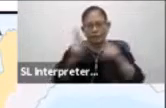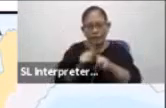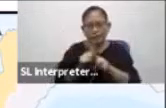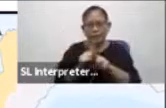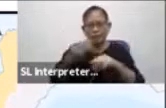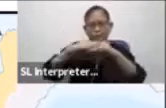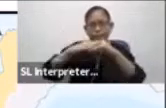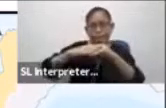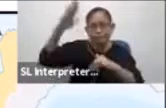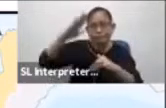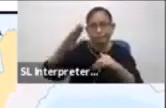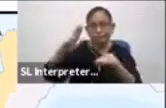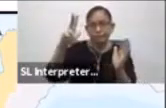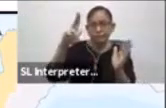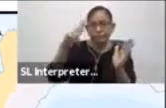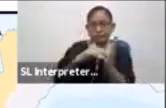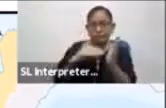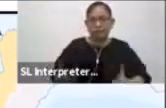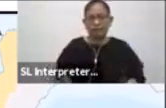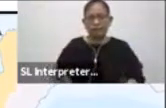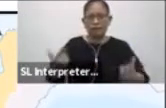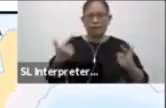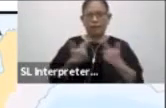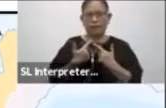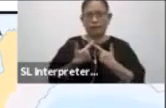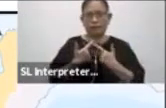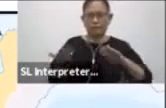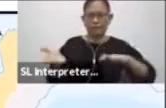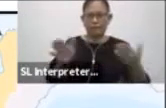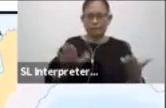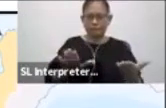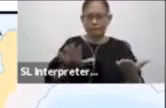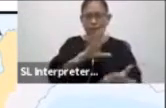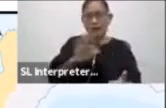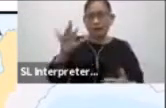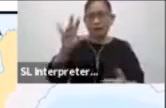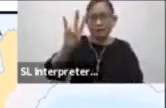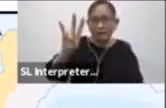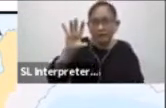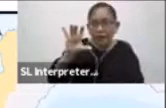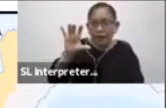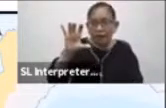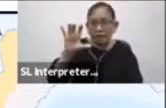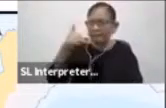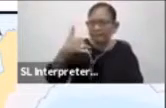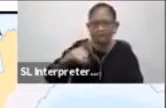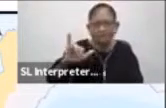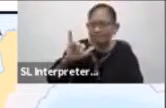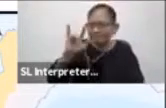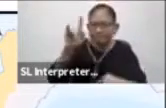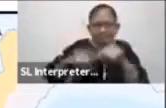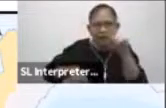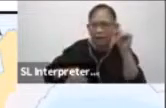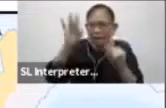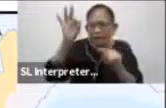than 3,000 lives, with around 700 still missing. It caused extensive damage in three districts